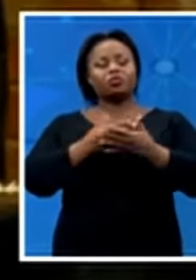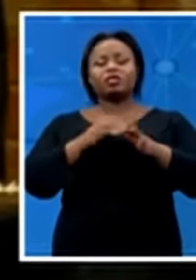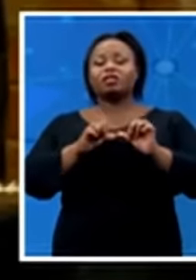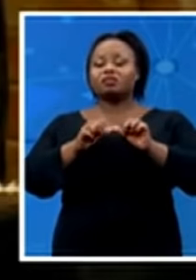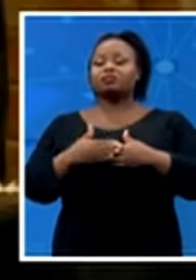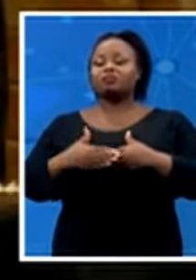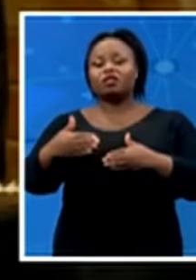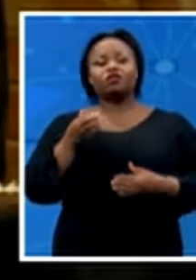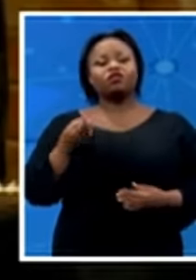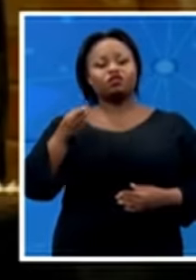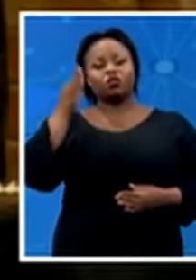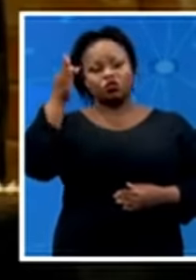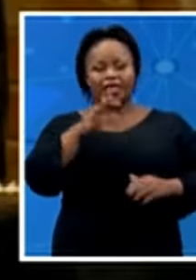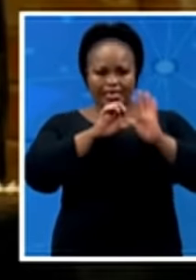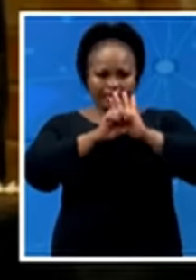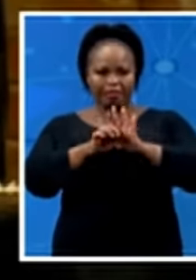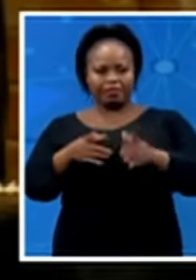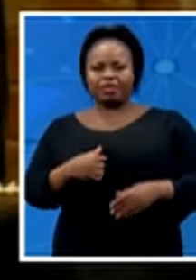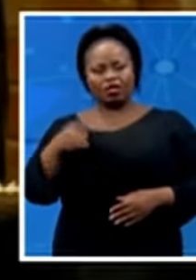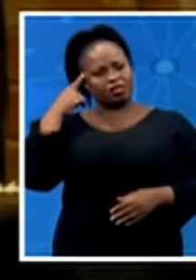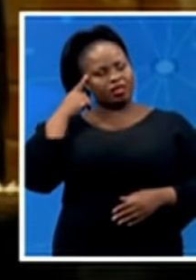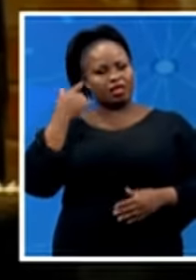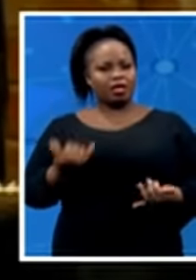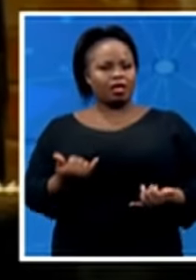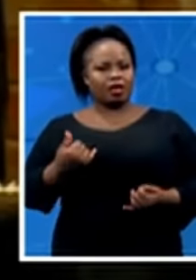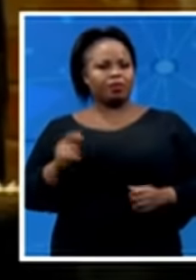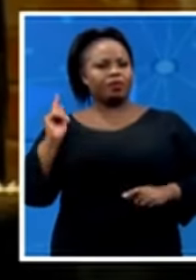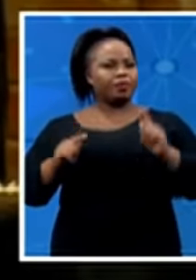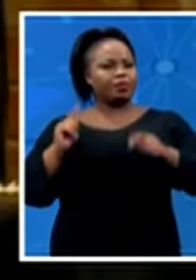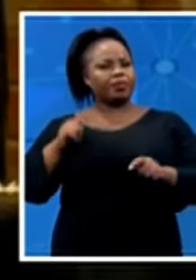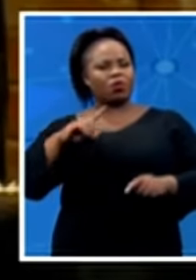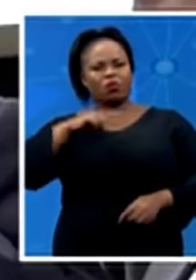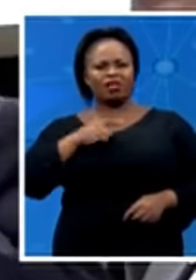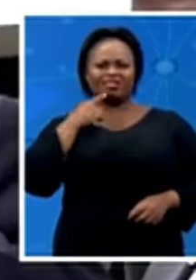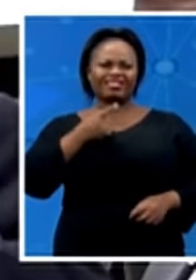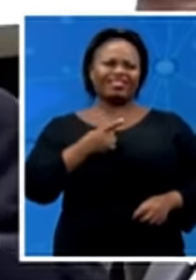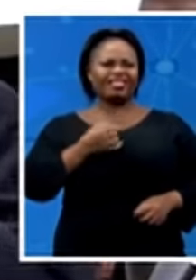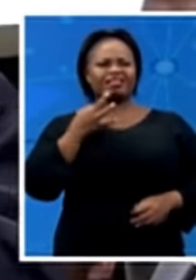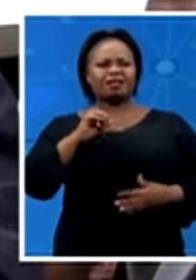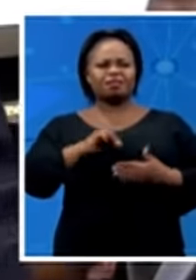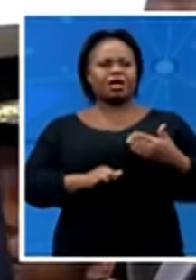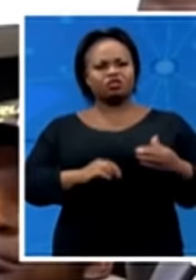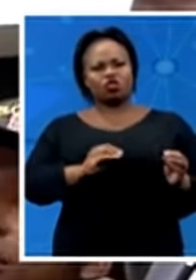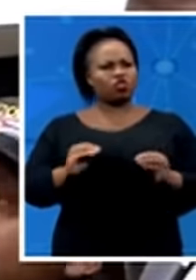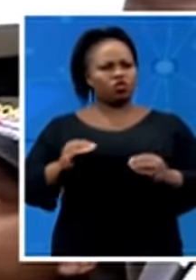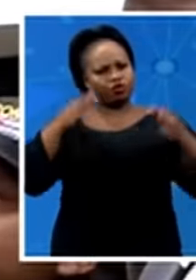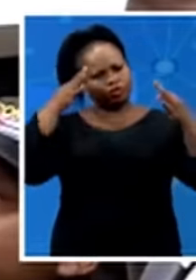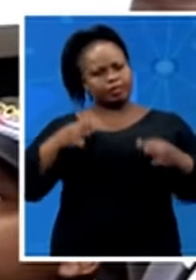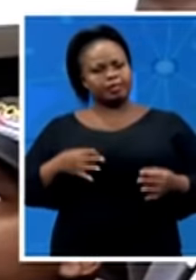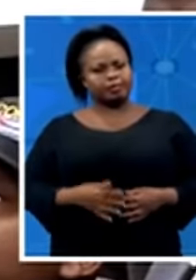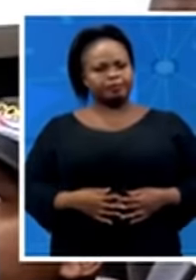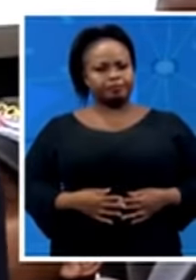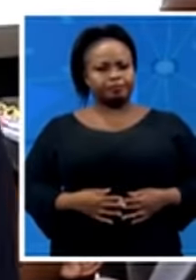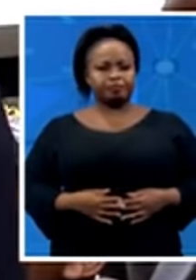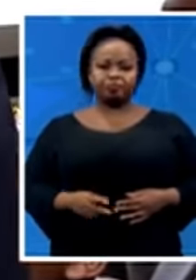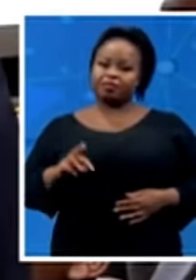being pointed at the fact that it took the court 3 months to decide this particular case. And for some, politics can certainly not